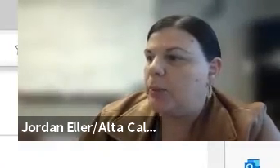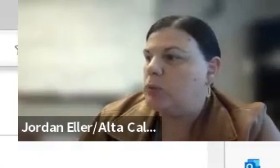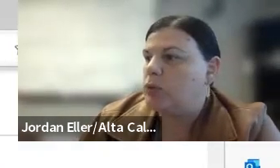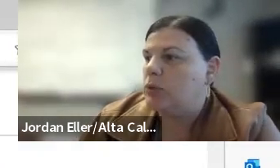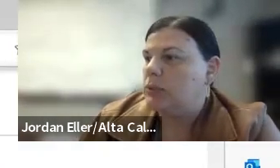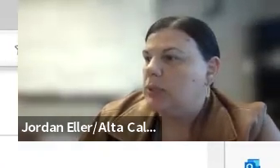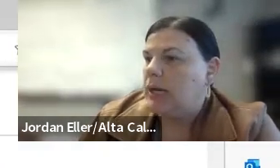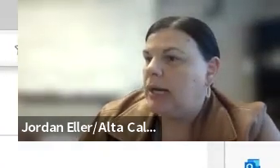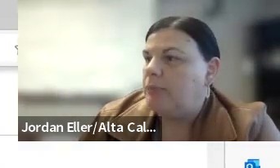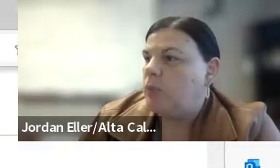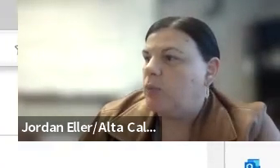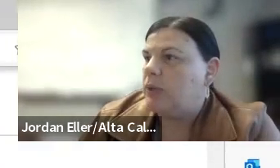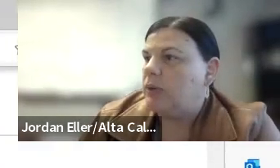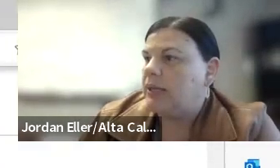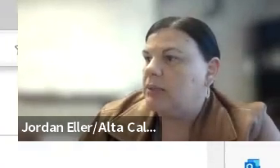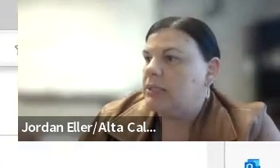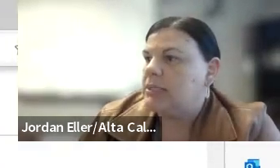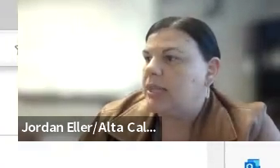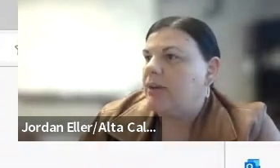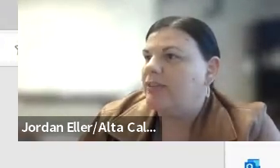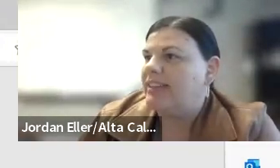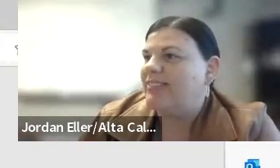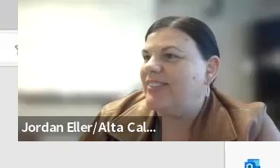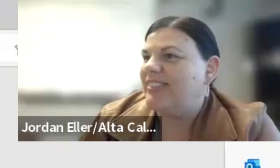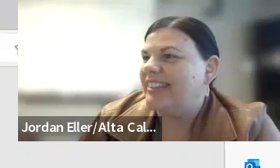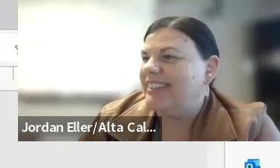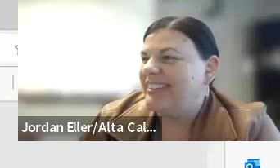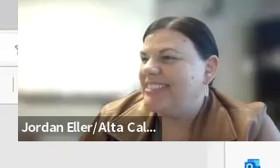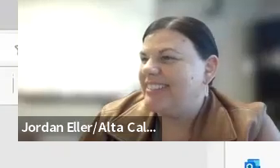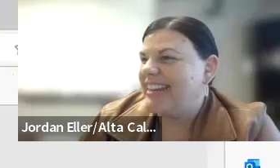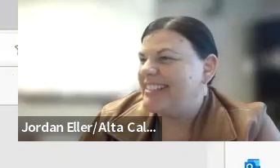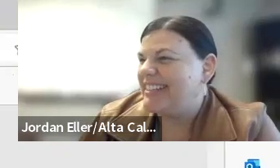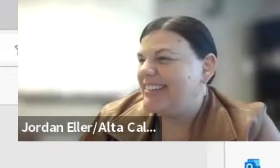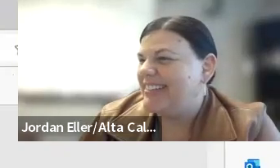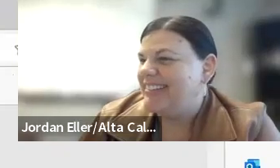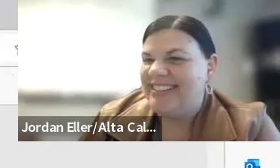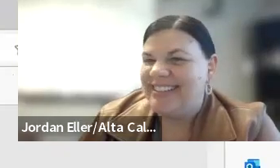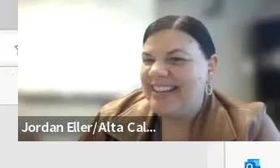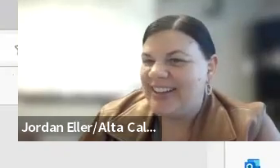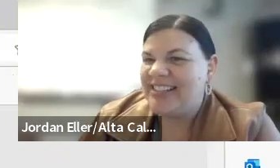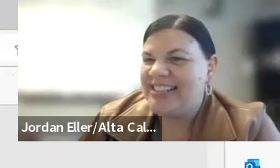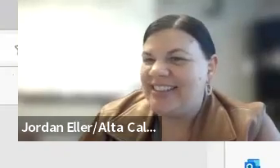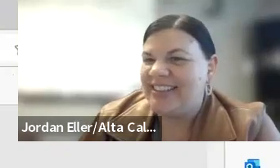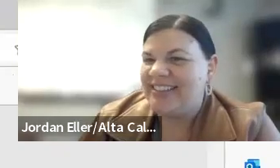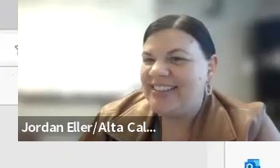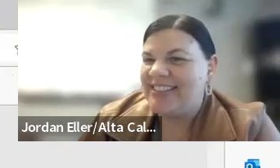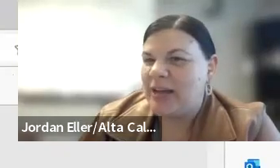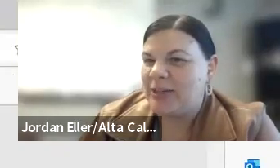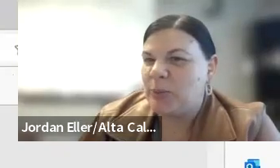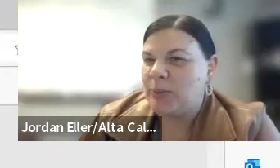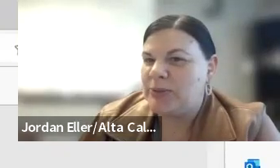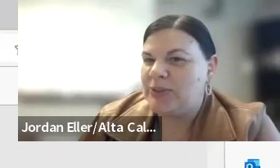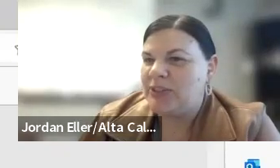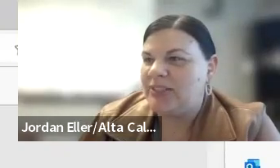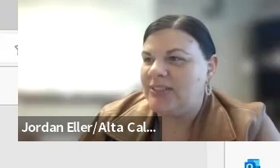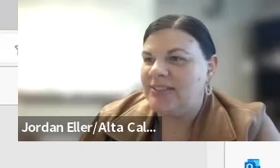in your proposal. When you click onto this link, hopefully it won't lose you guys here. You guys see the